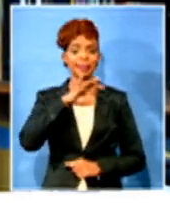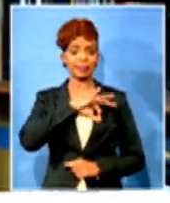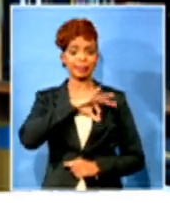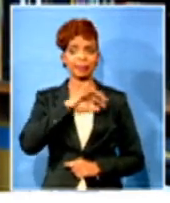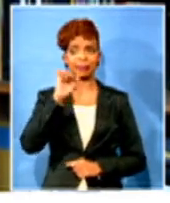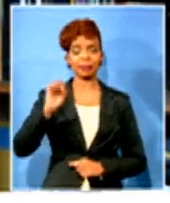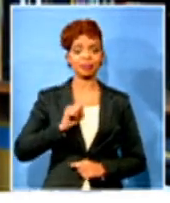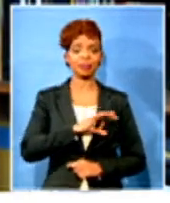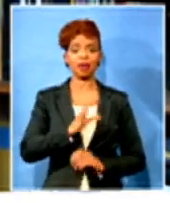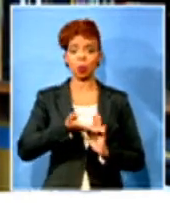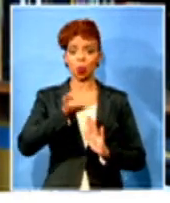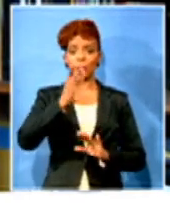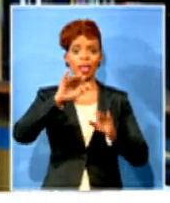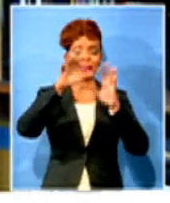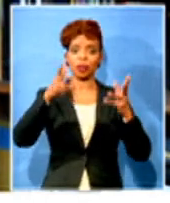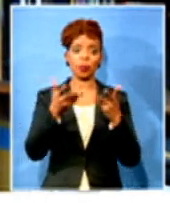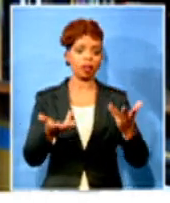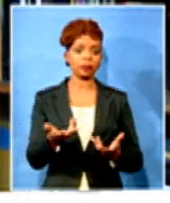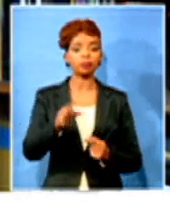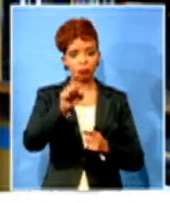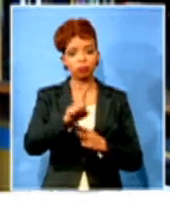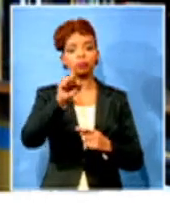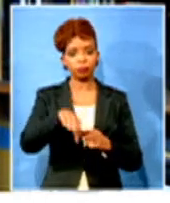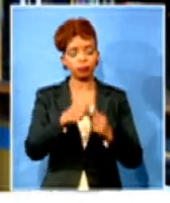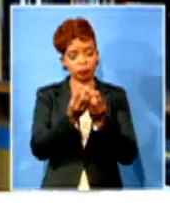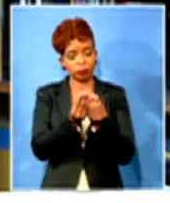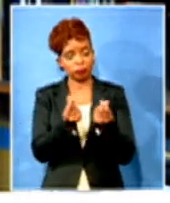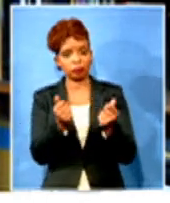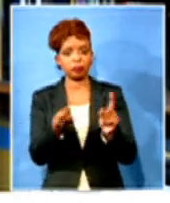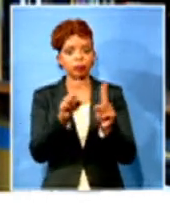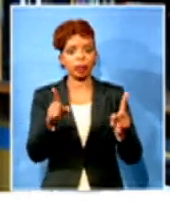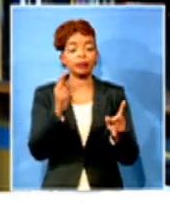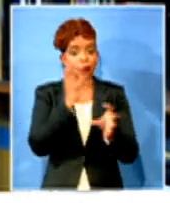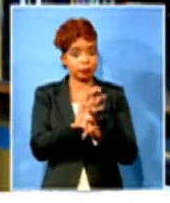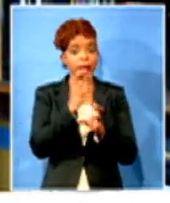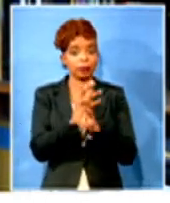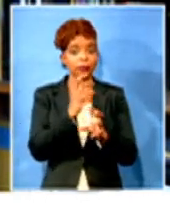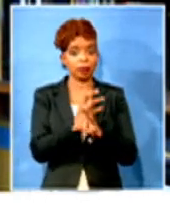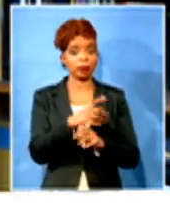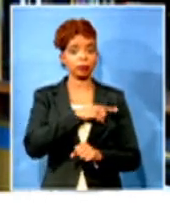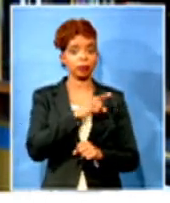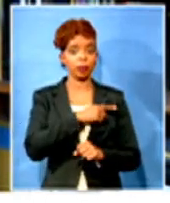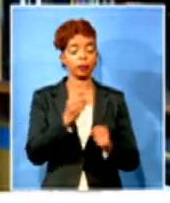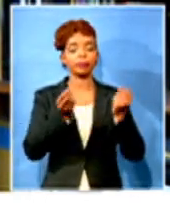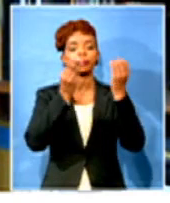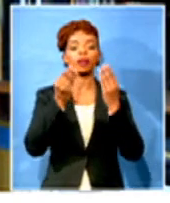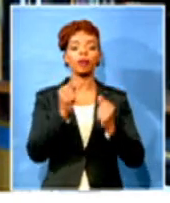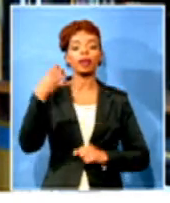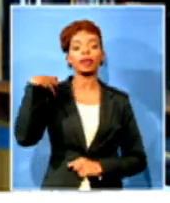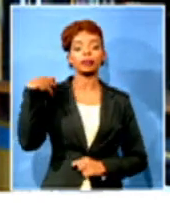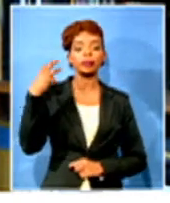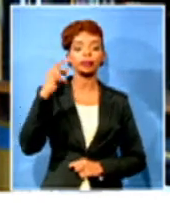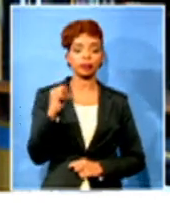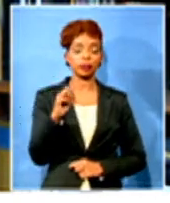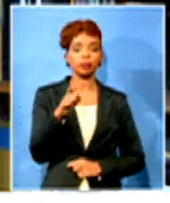be addressed. And yes, it is politically very, very difficult, and the finance minister needs a lot of support, and I